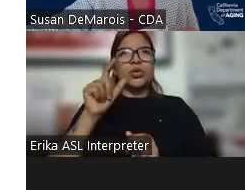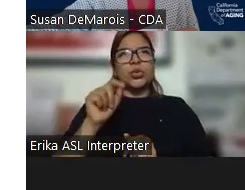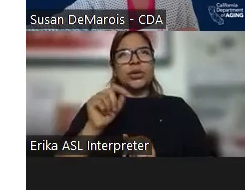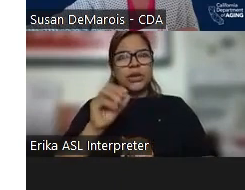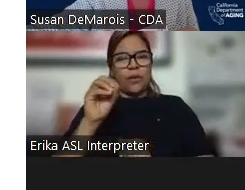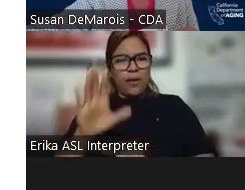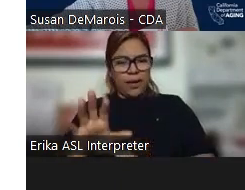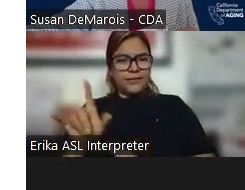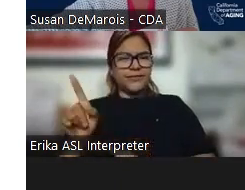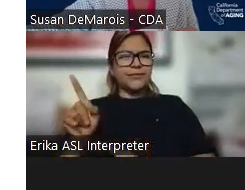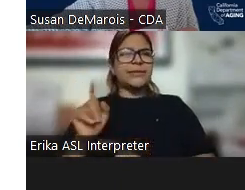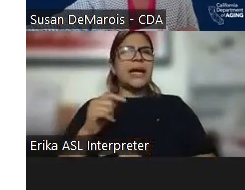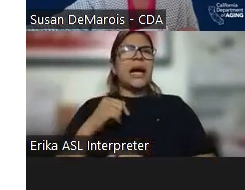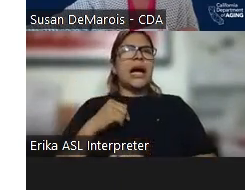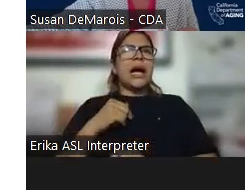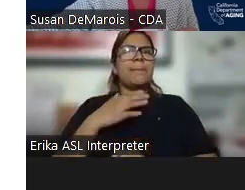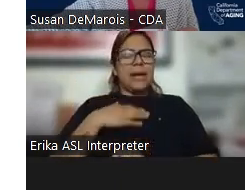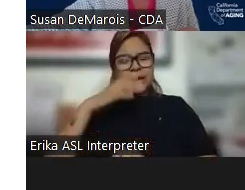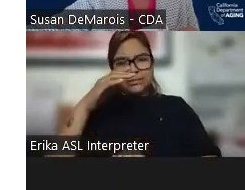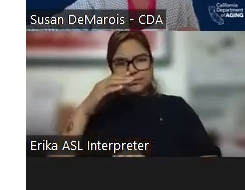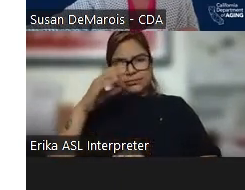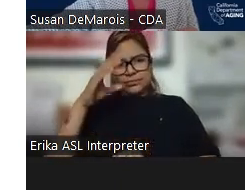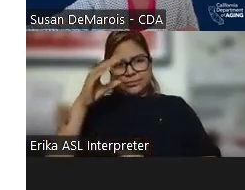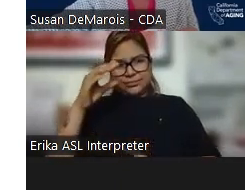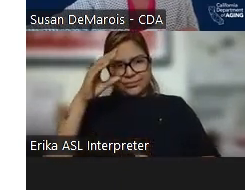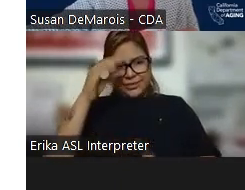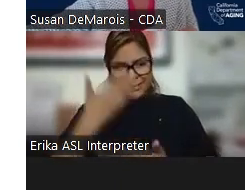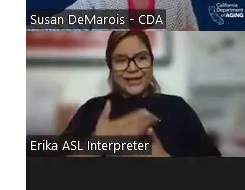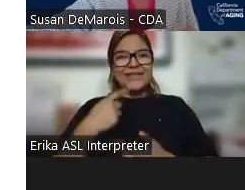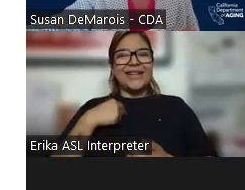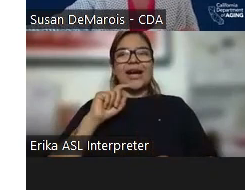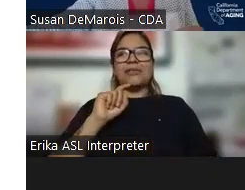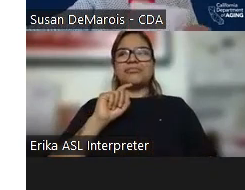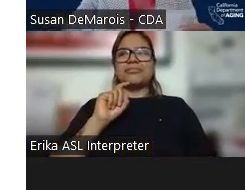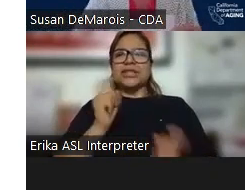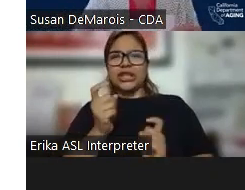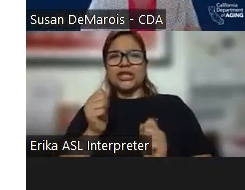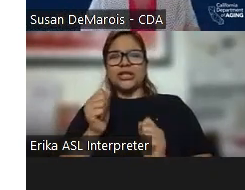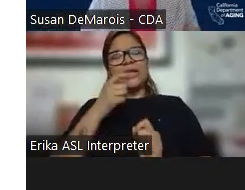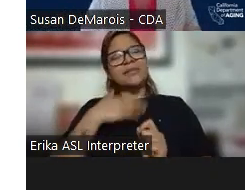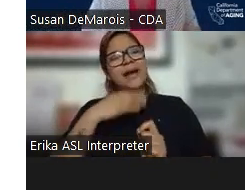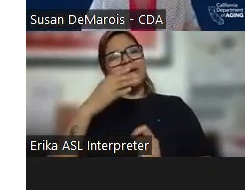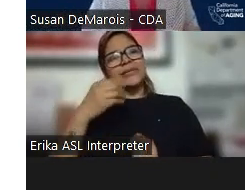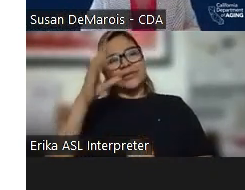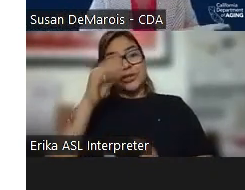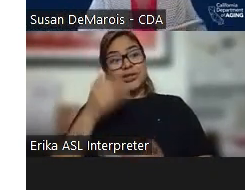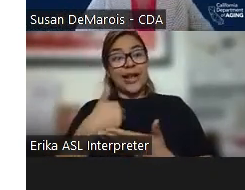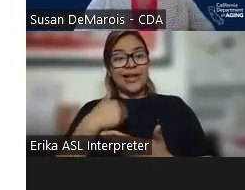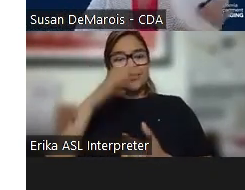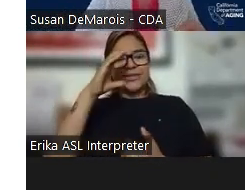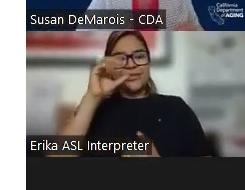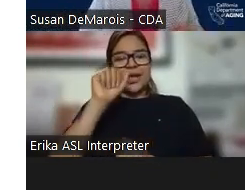my son was diagnosed with autism, my focus changed to advocacy and support for individuals with